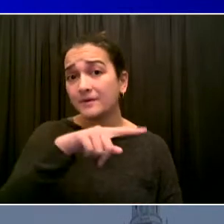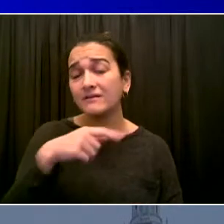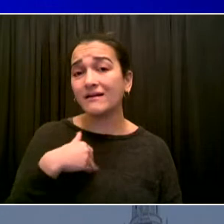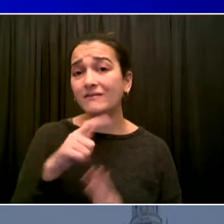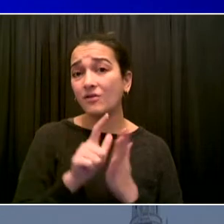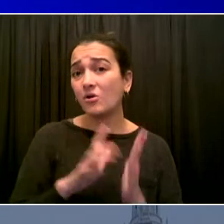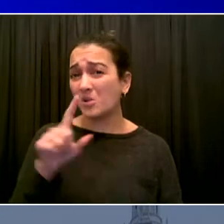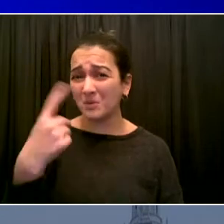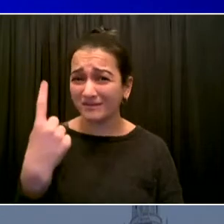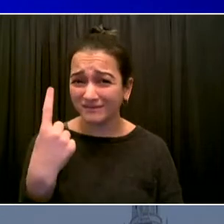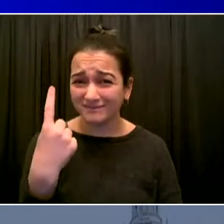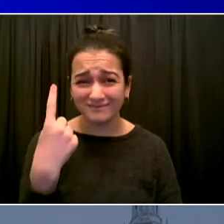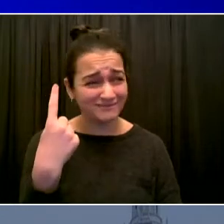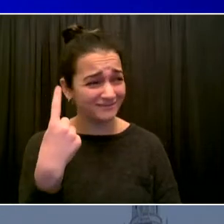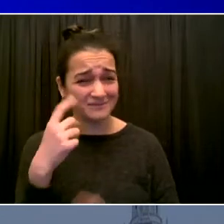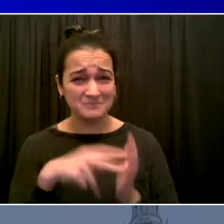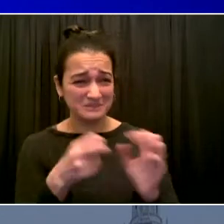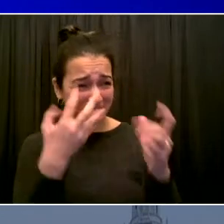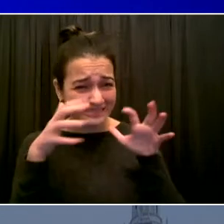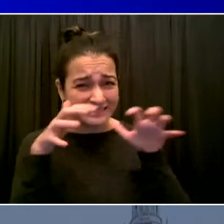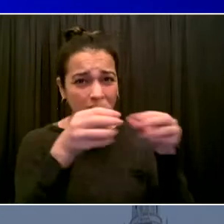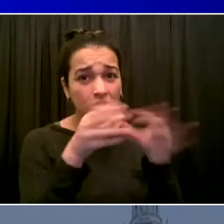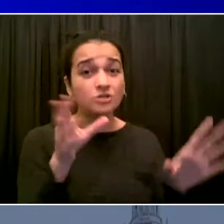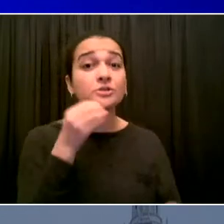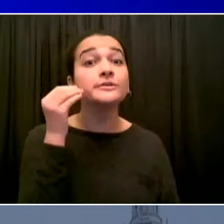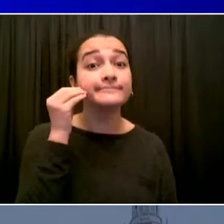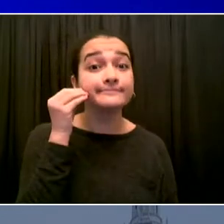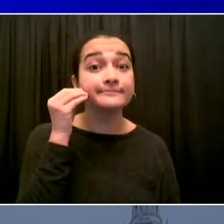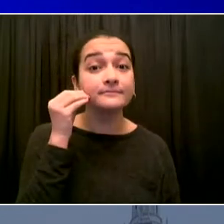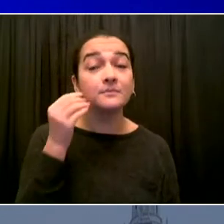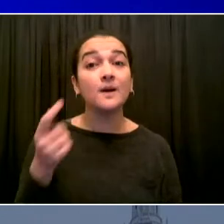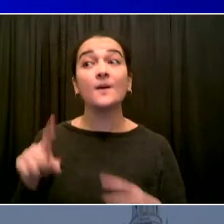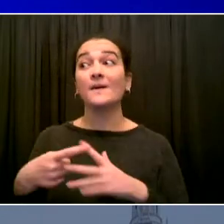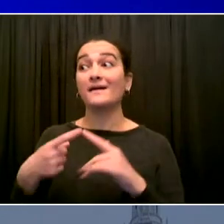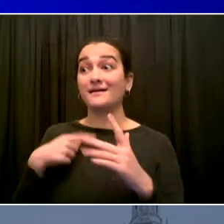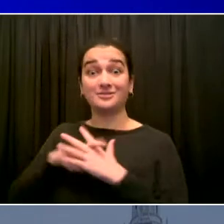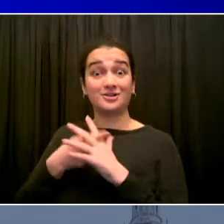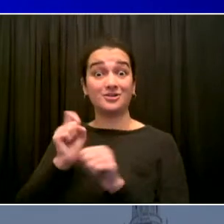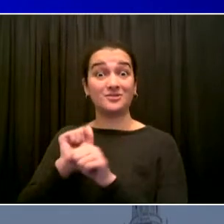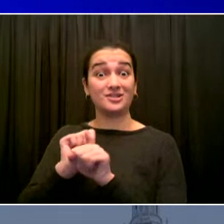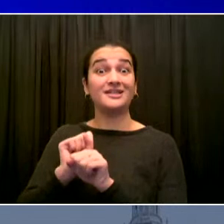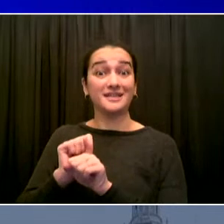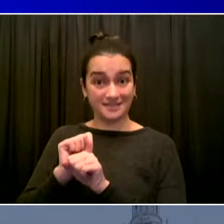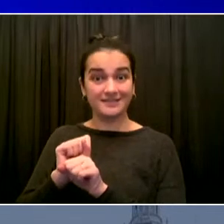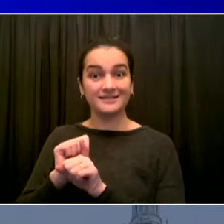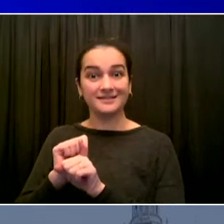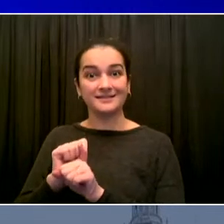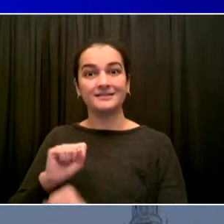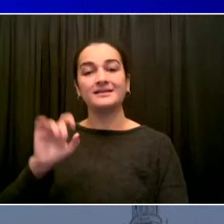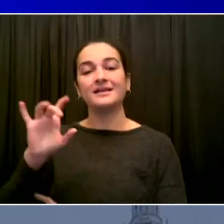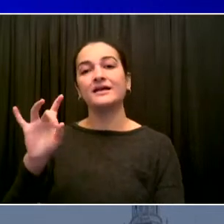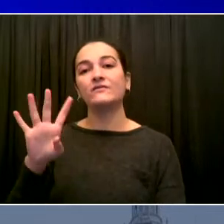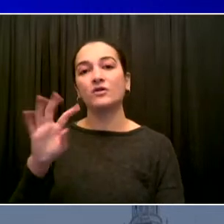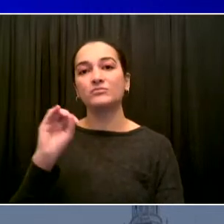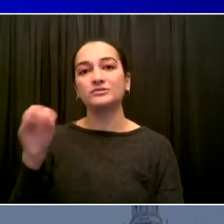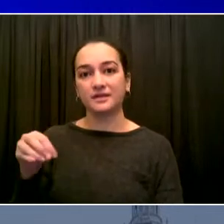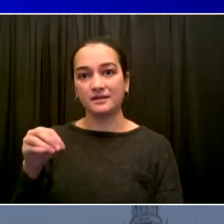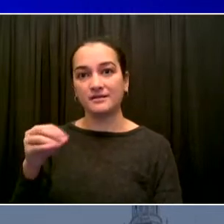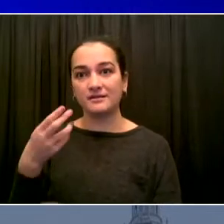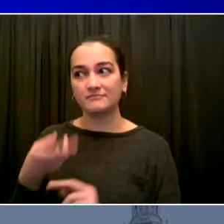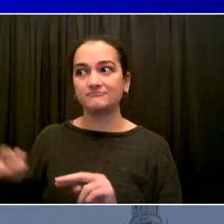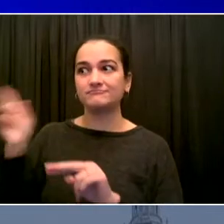and thousands of New Yorkers who are threatened with eviction, many times unfairly, will go to housing court alone. Only 1% had